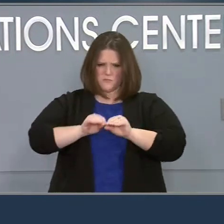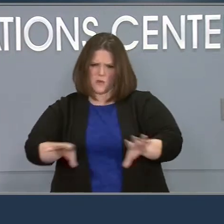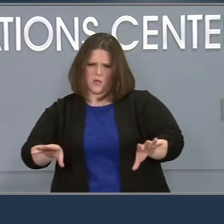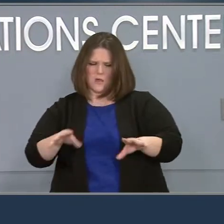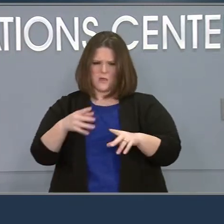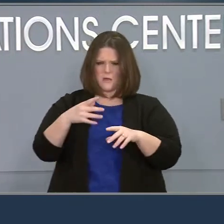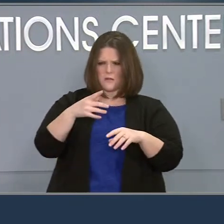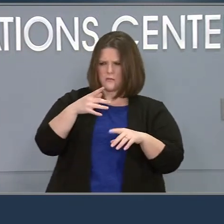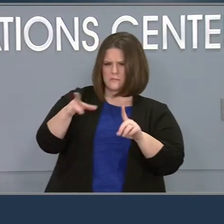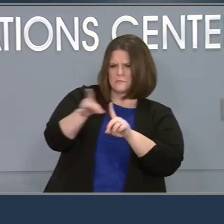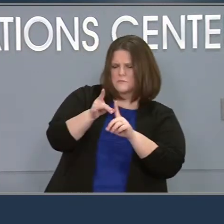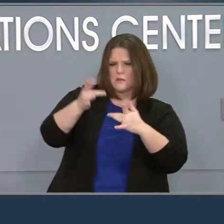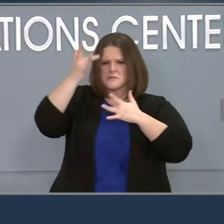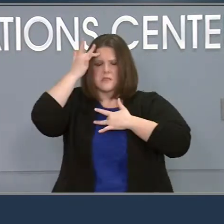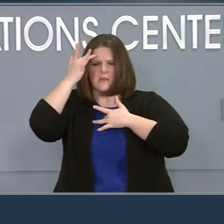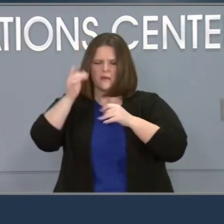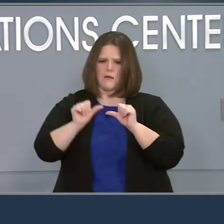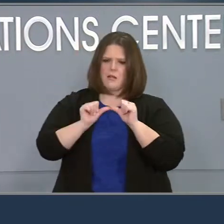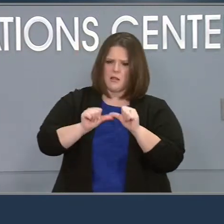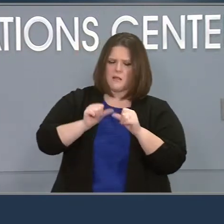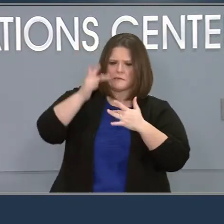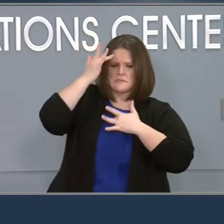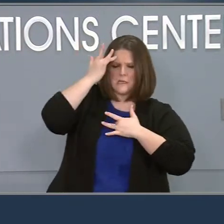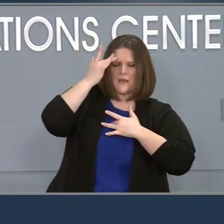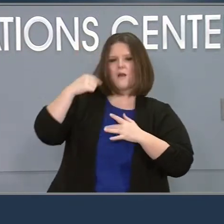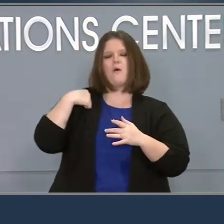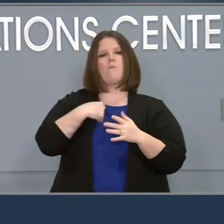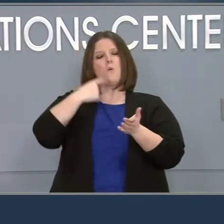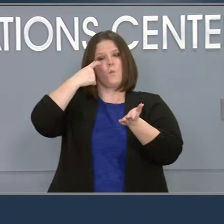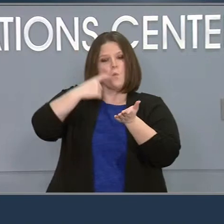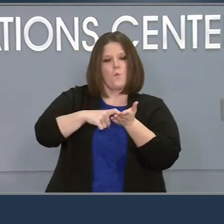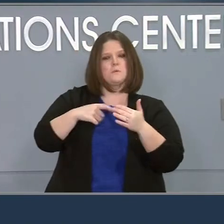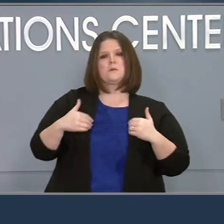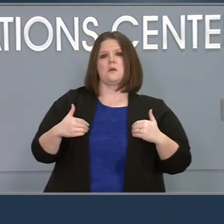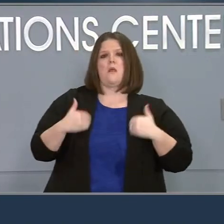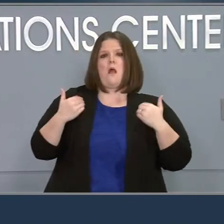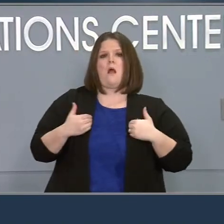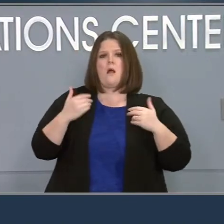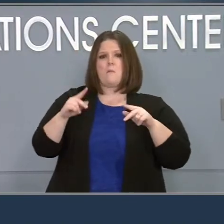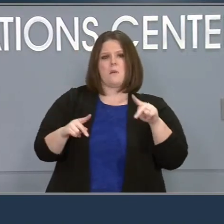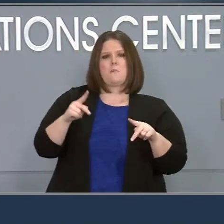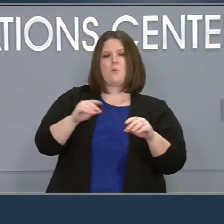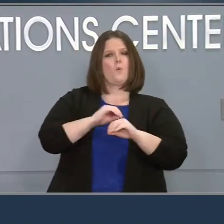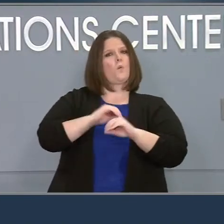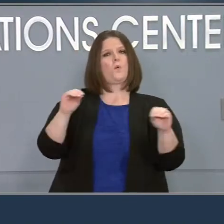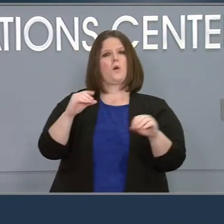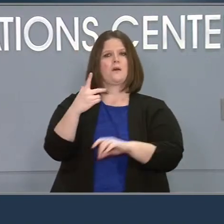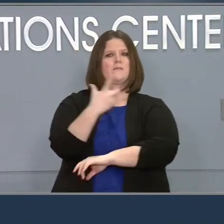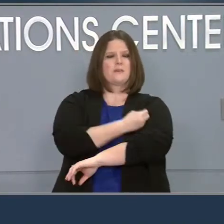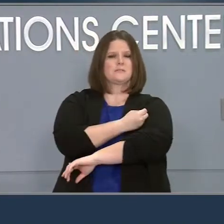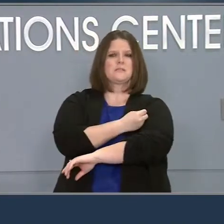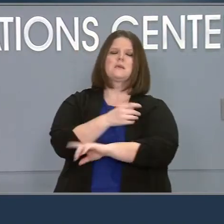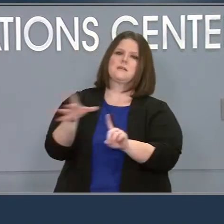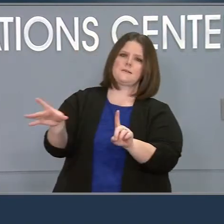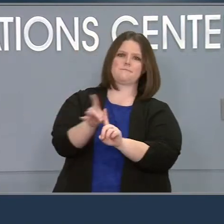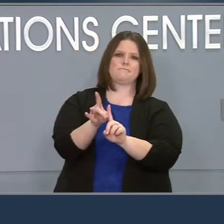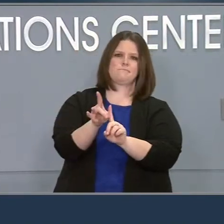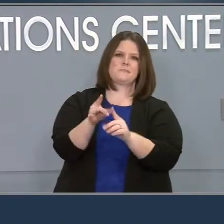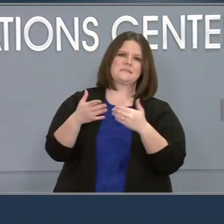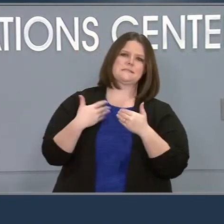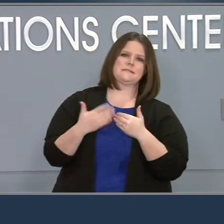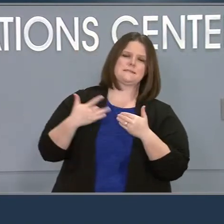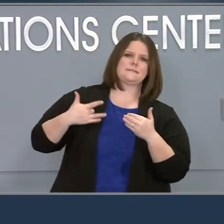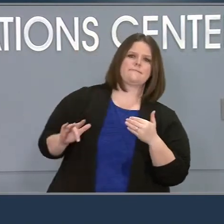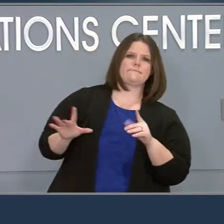who are not vaccinated were harder hit. Getting vaccinated reduces your chance of getting COVID-19 and provides